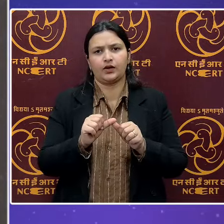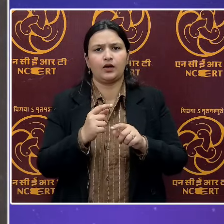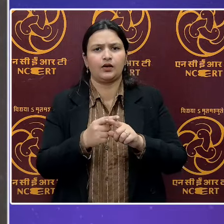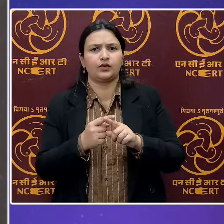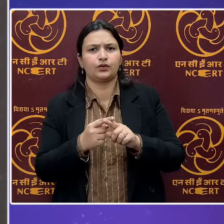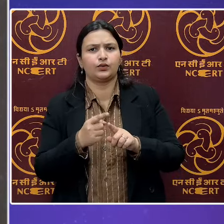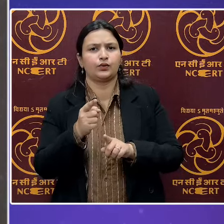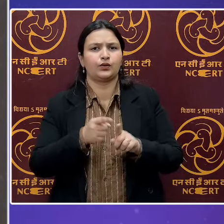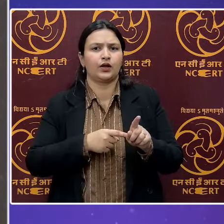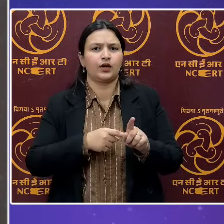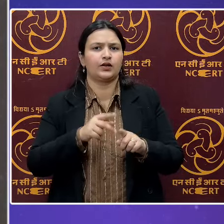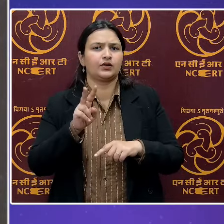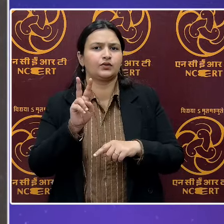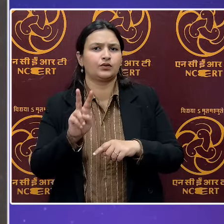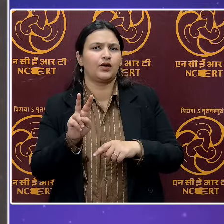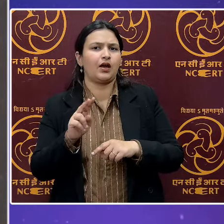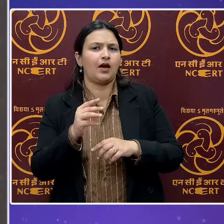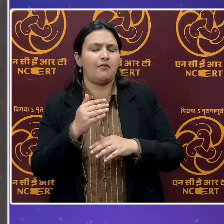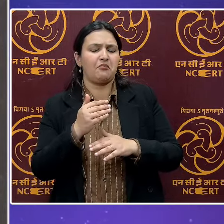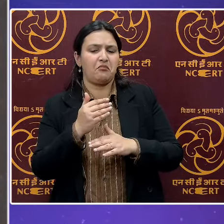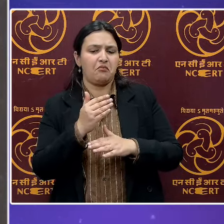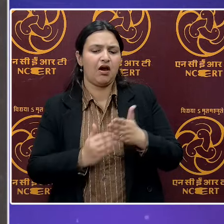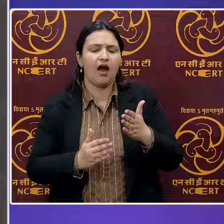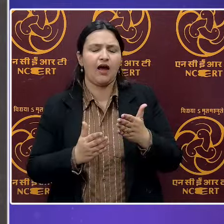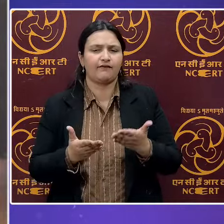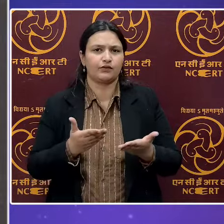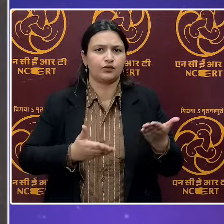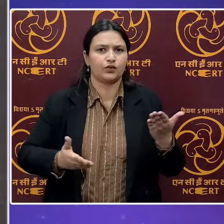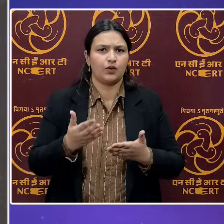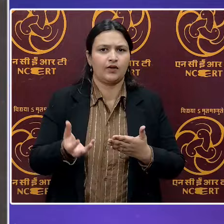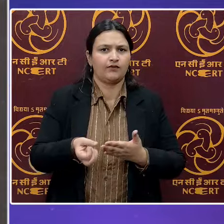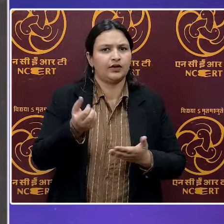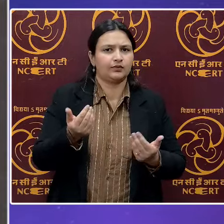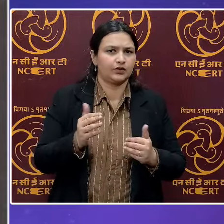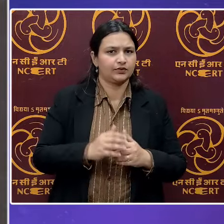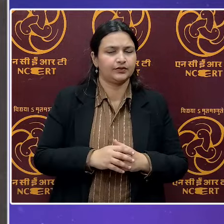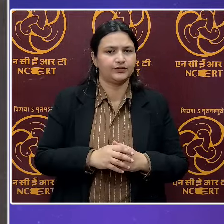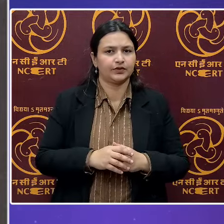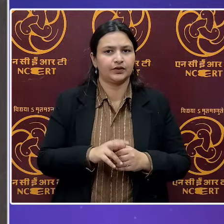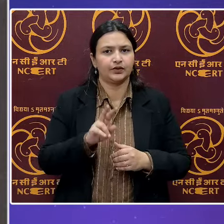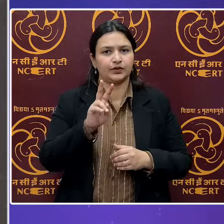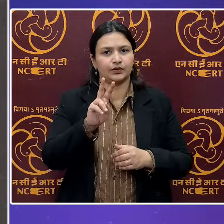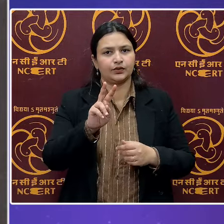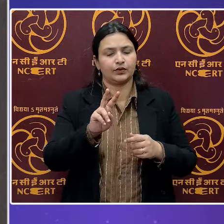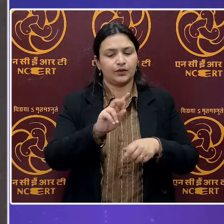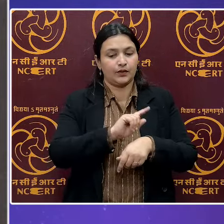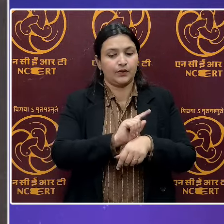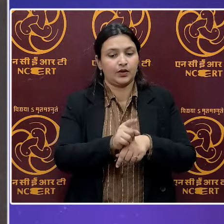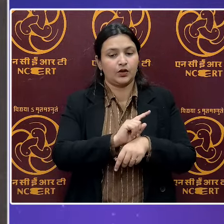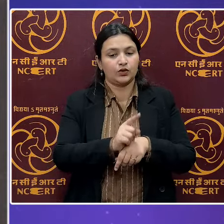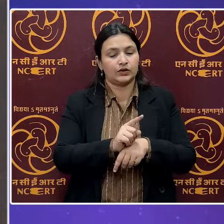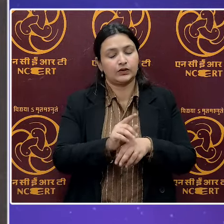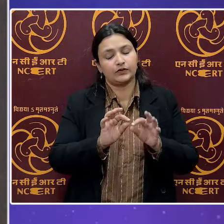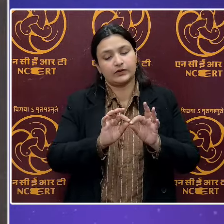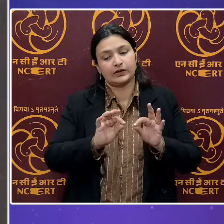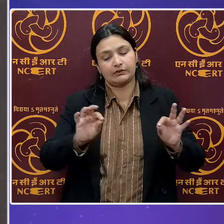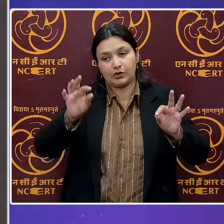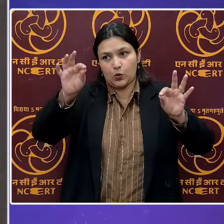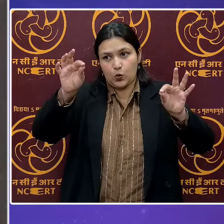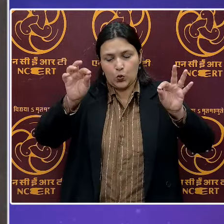power half. So, that is how you can find out the velocity of the simple harmonic oscillator at a